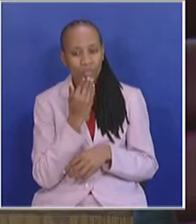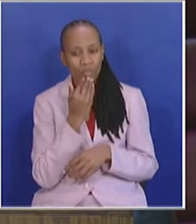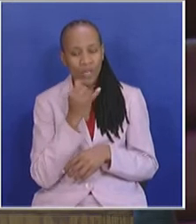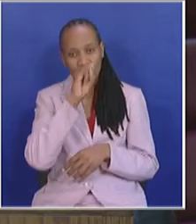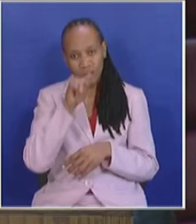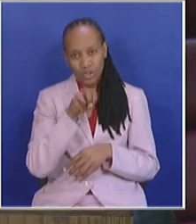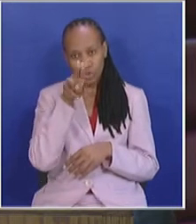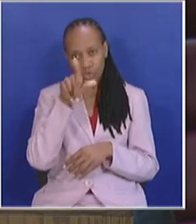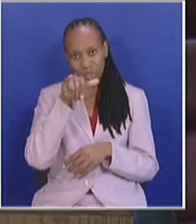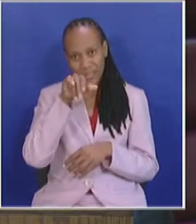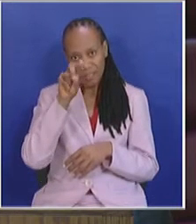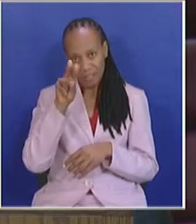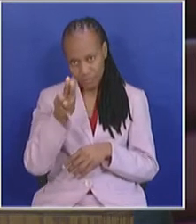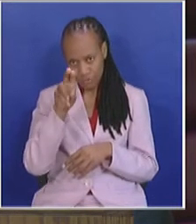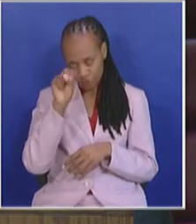Julius.